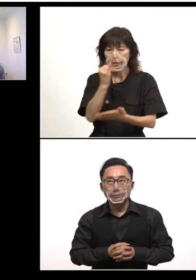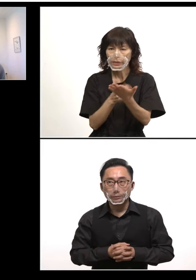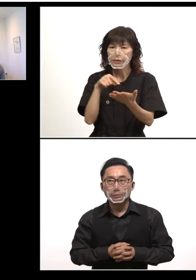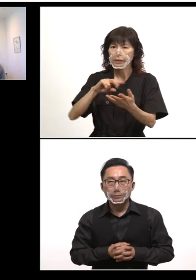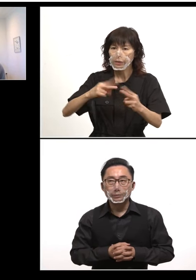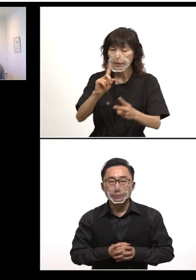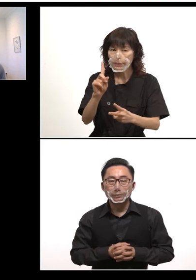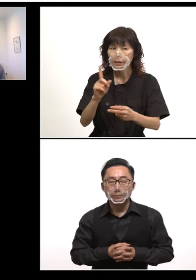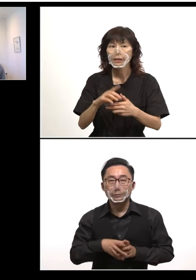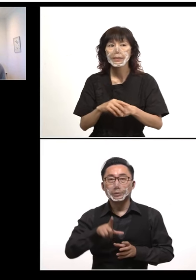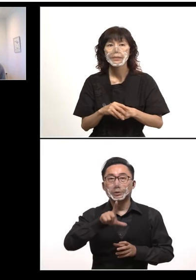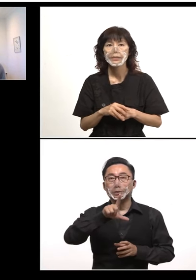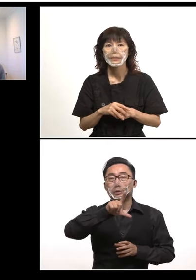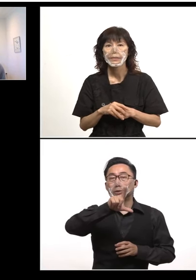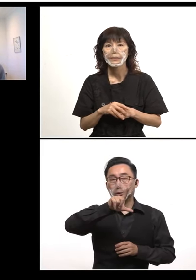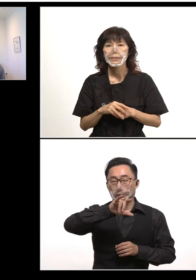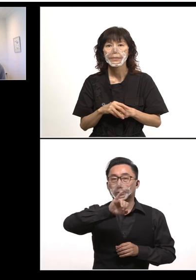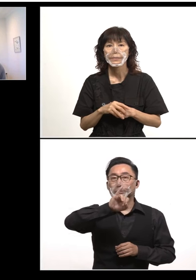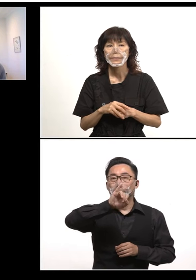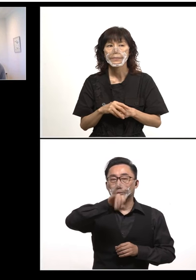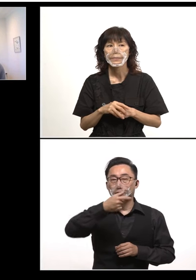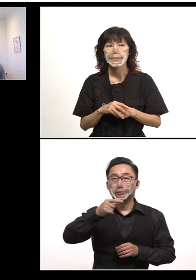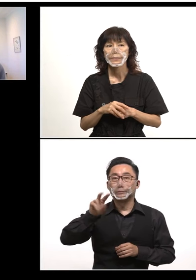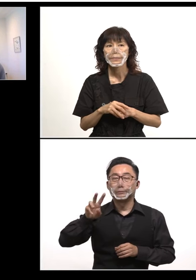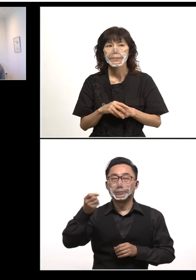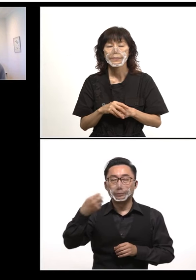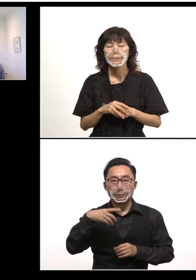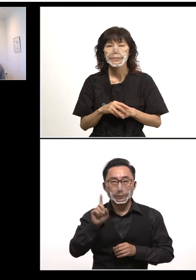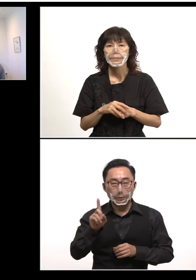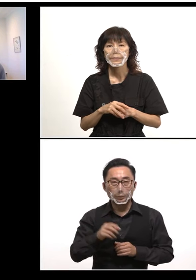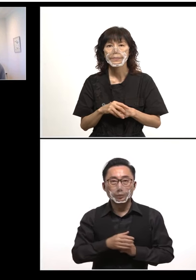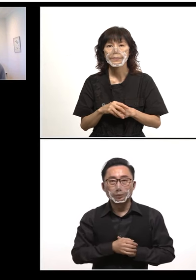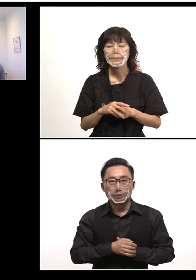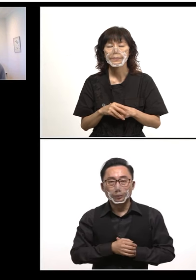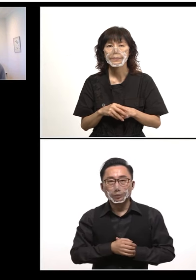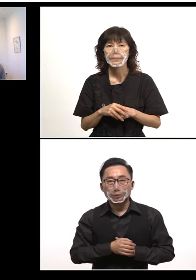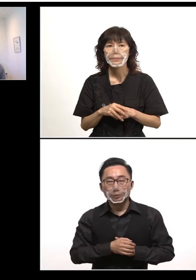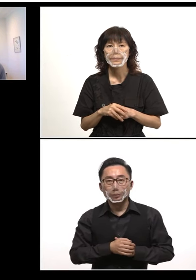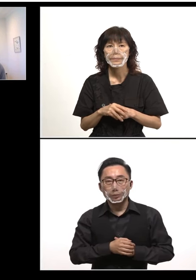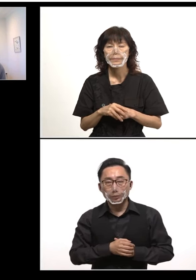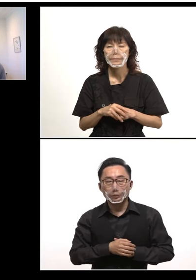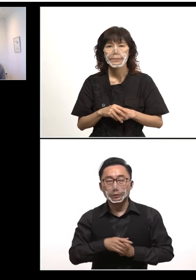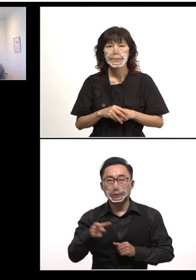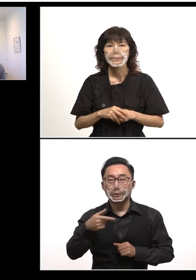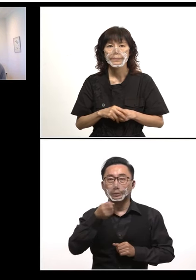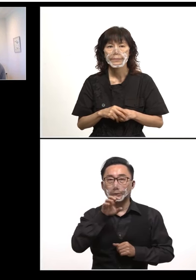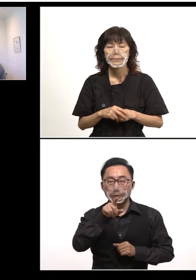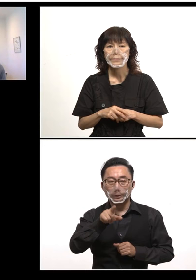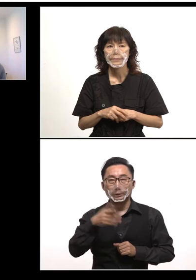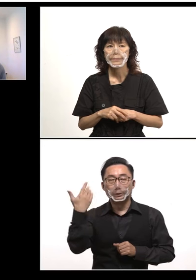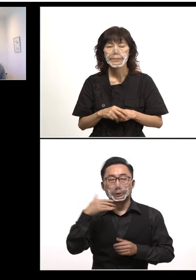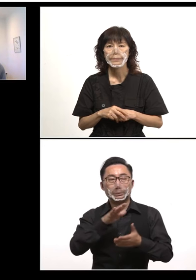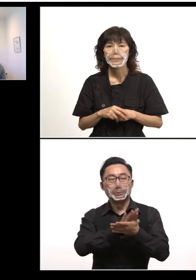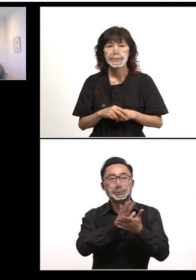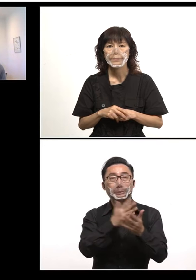If I could just say one little thing, I've just seen in my 25 years being in